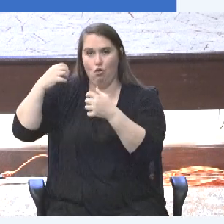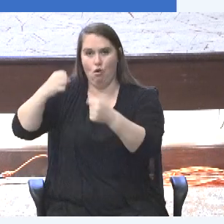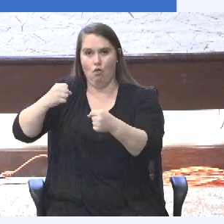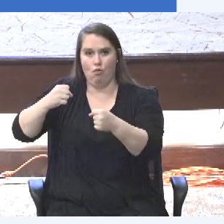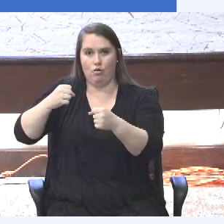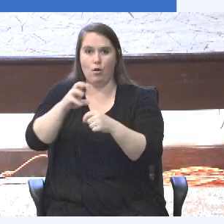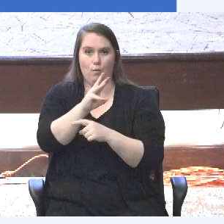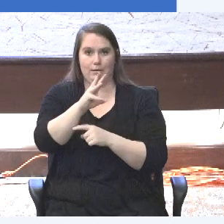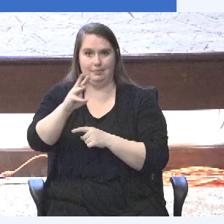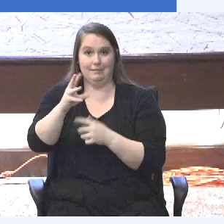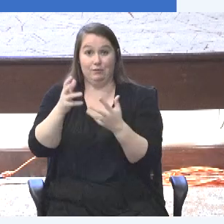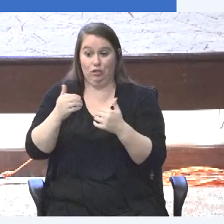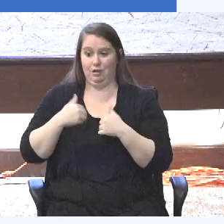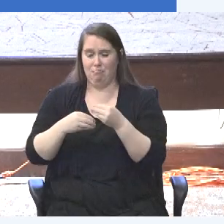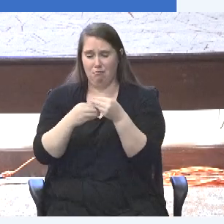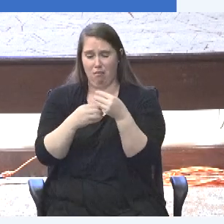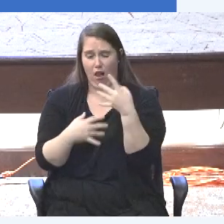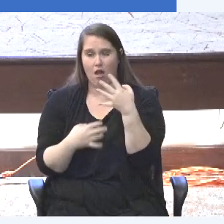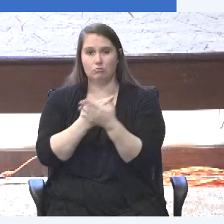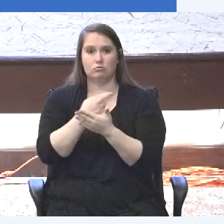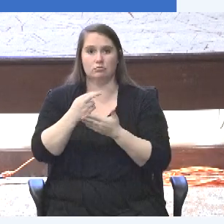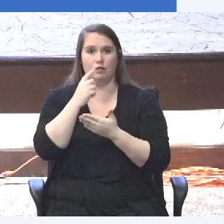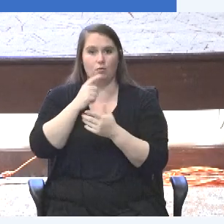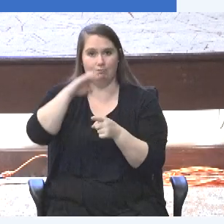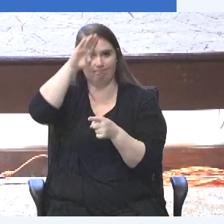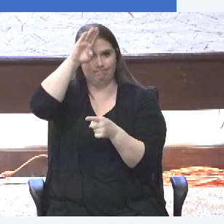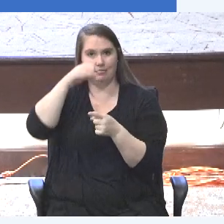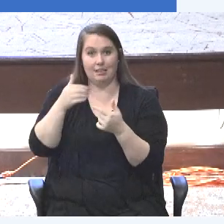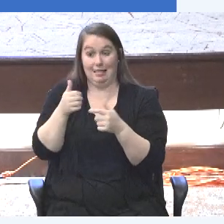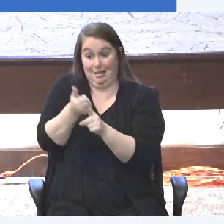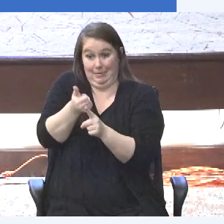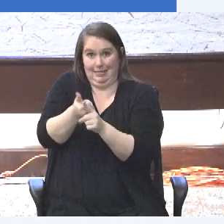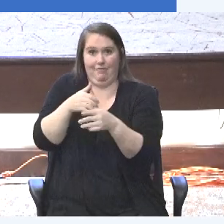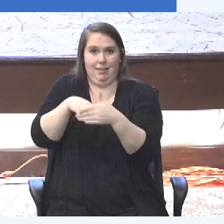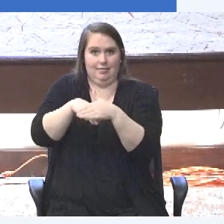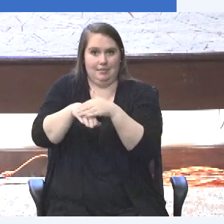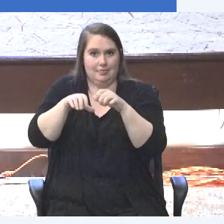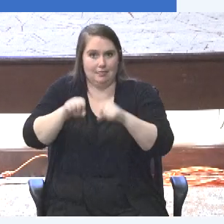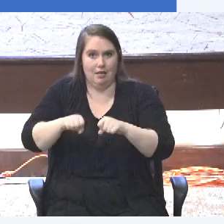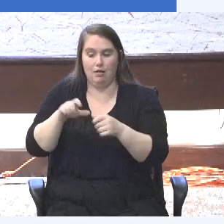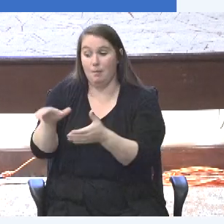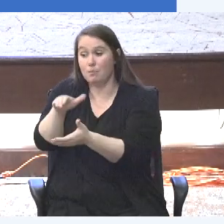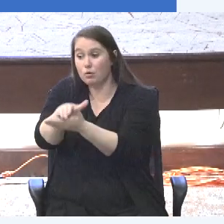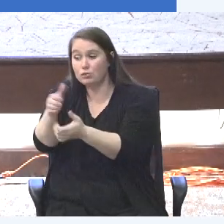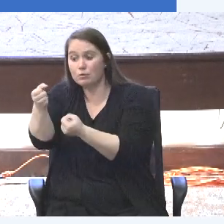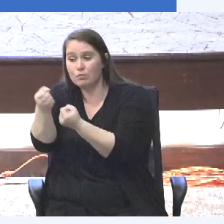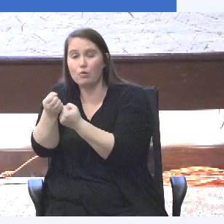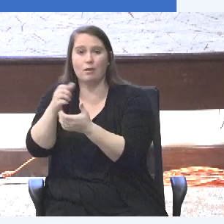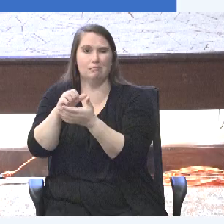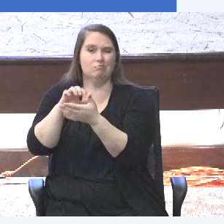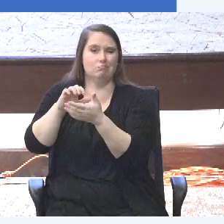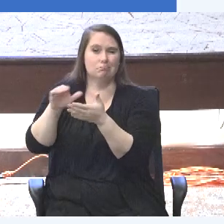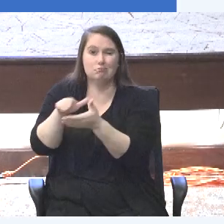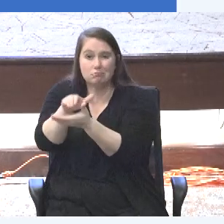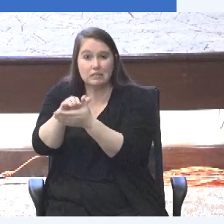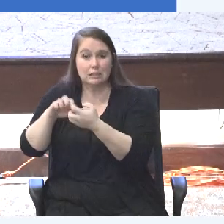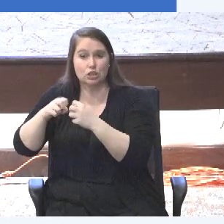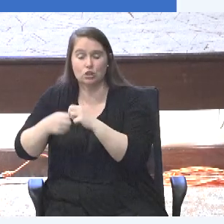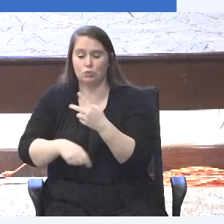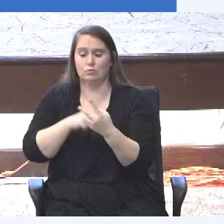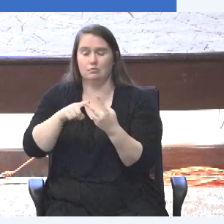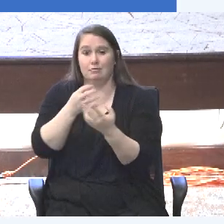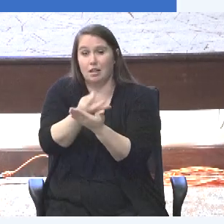that has a multitude of resources for firefighters to self-access, from marital support or marital issues,